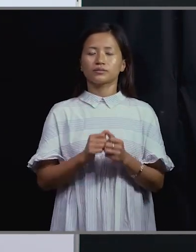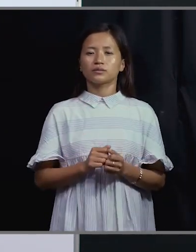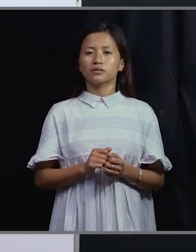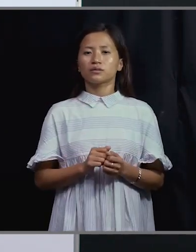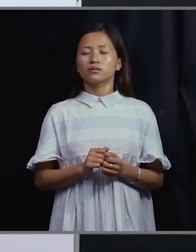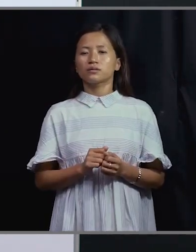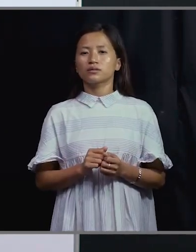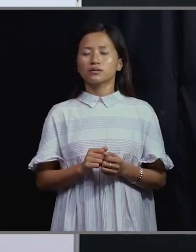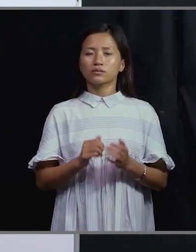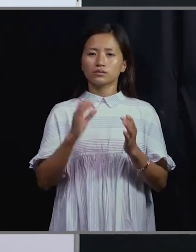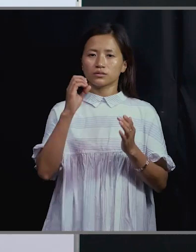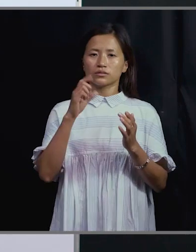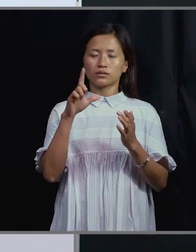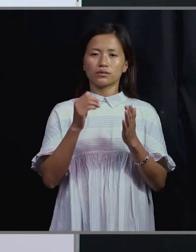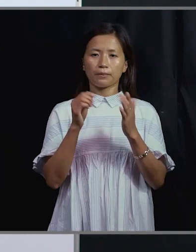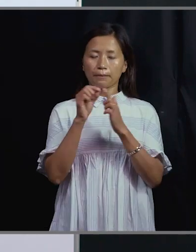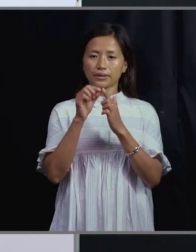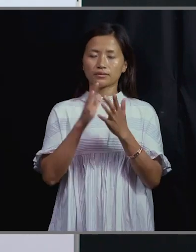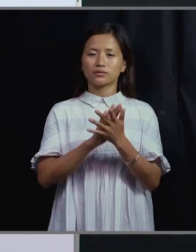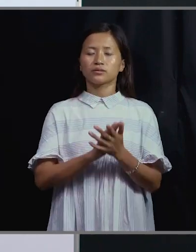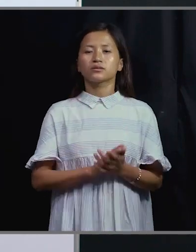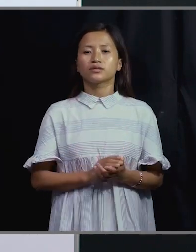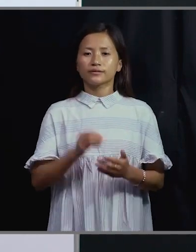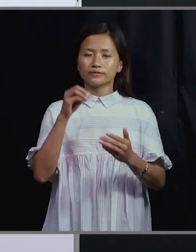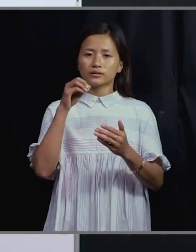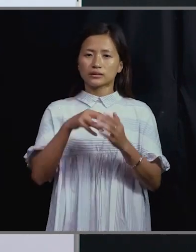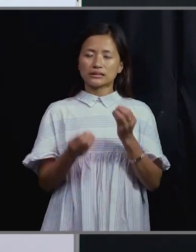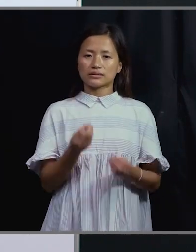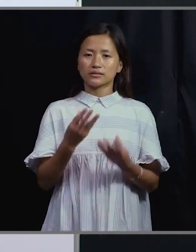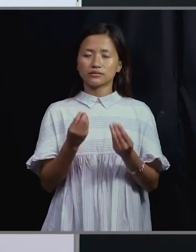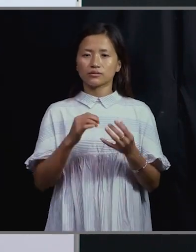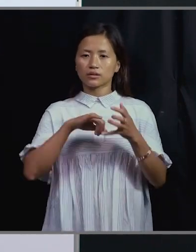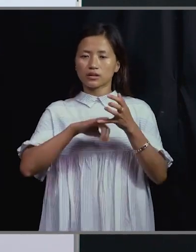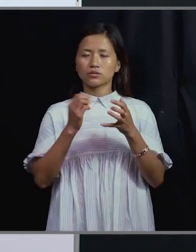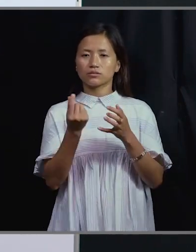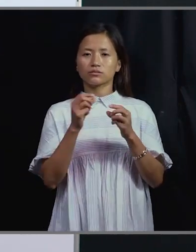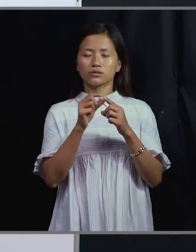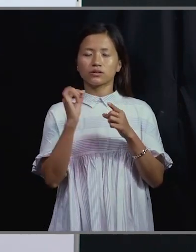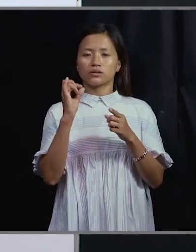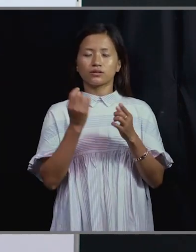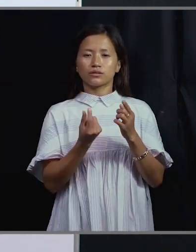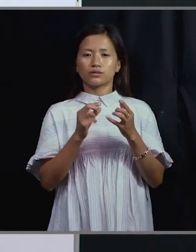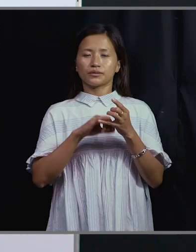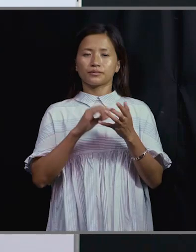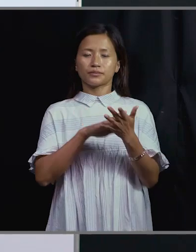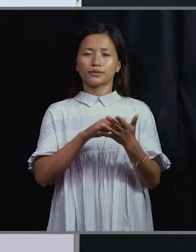this chloropenzene, if it is heated with sodium hydroxide,